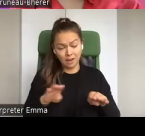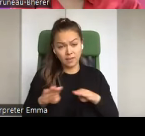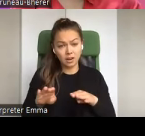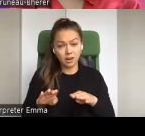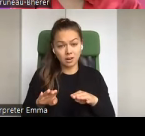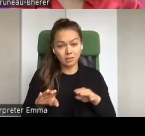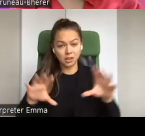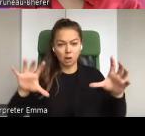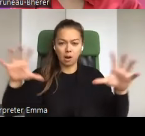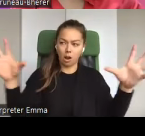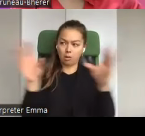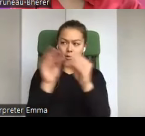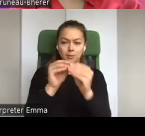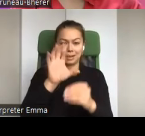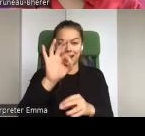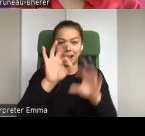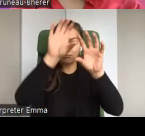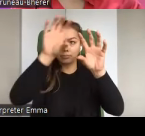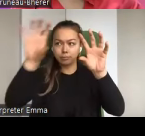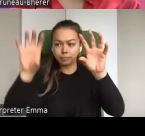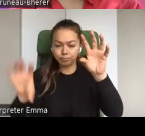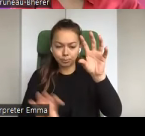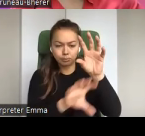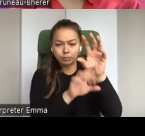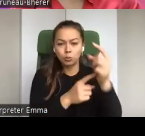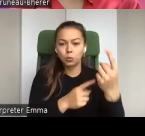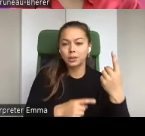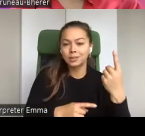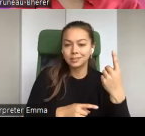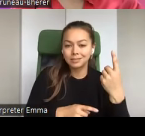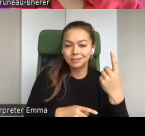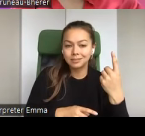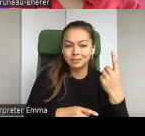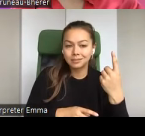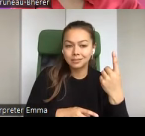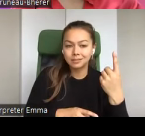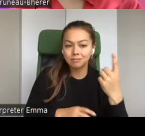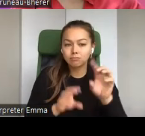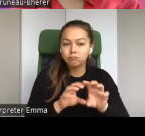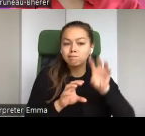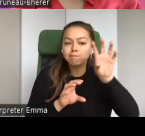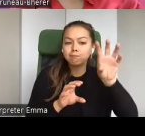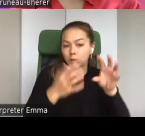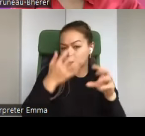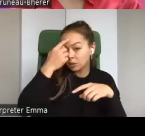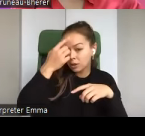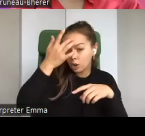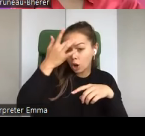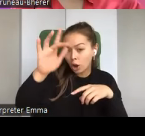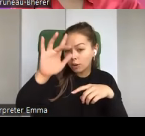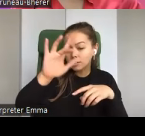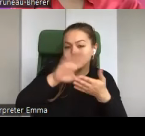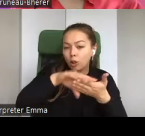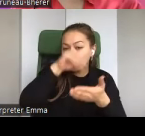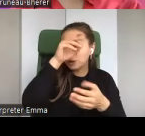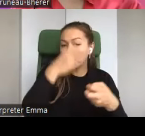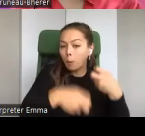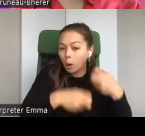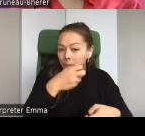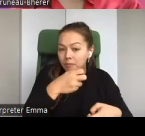traumas. Children will have cognitive and learning problems. Cognitive when it comes to executive functioning, their capacity